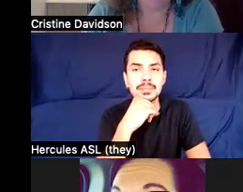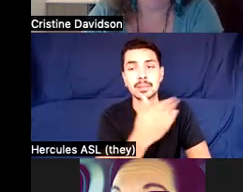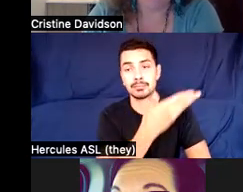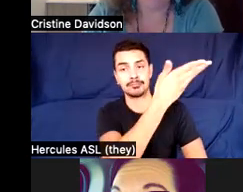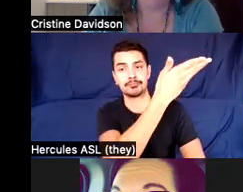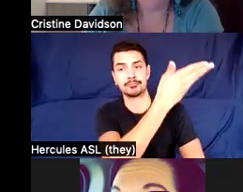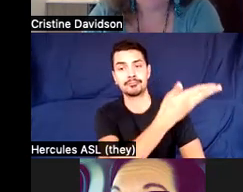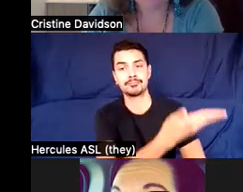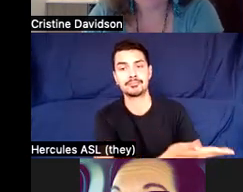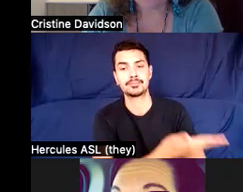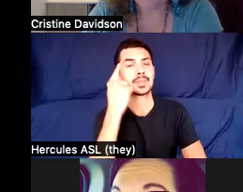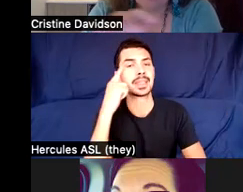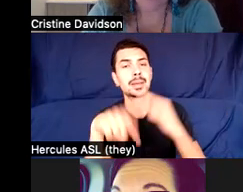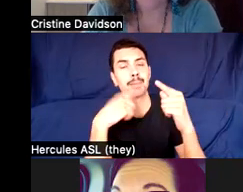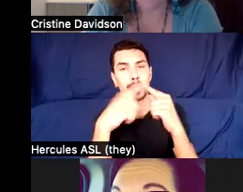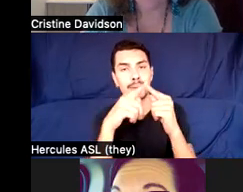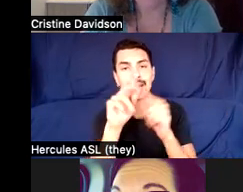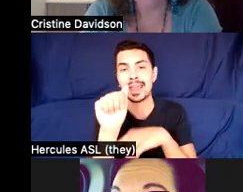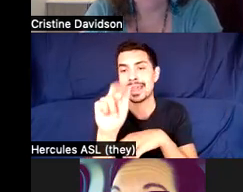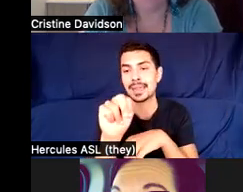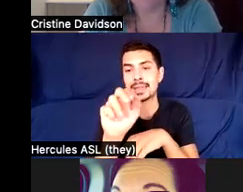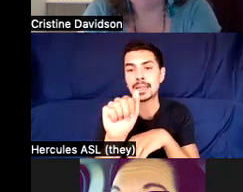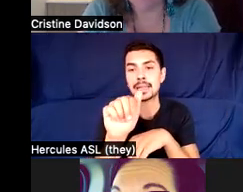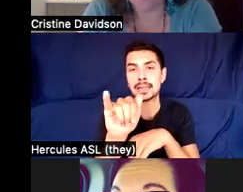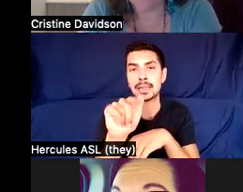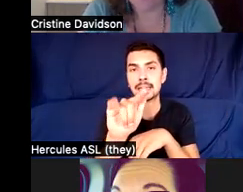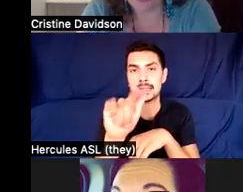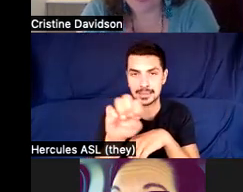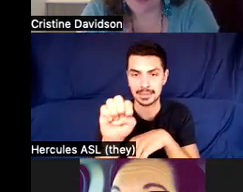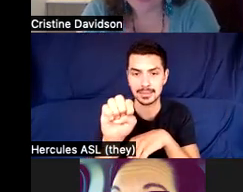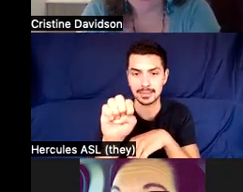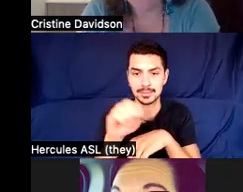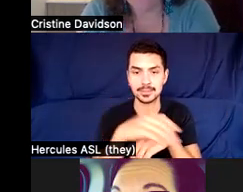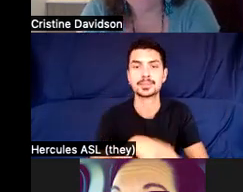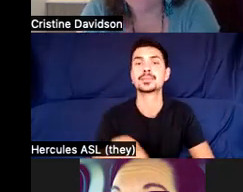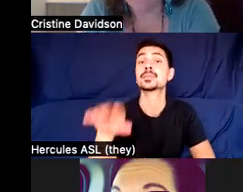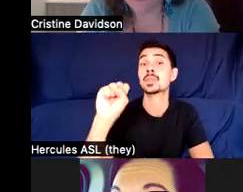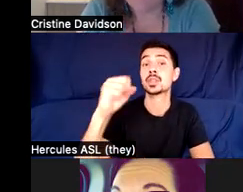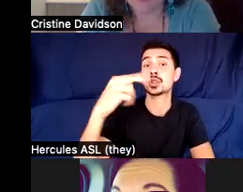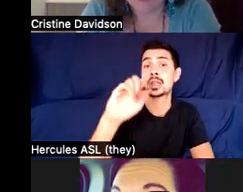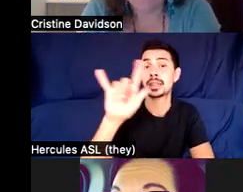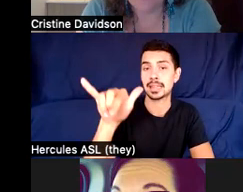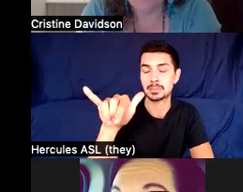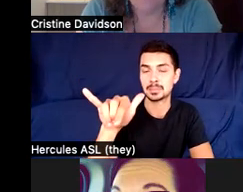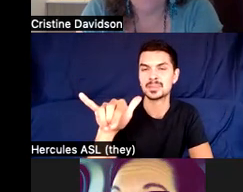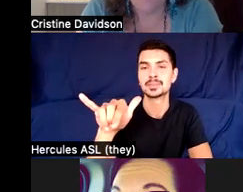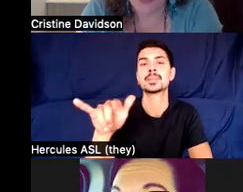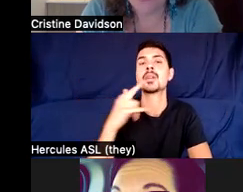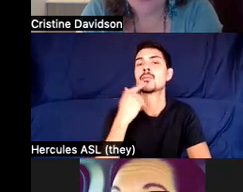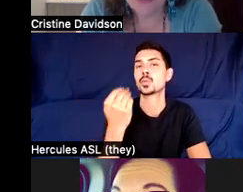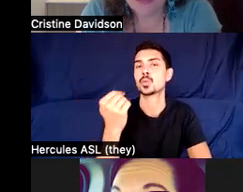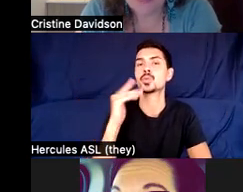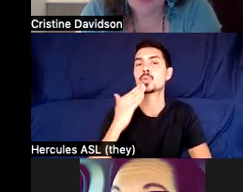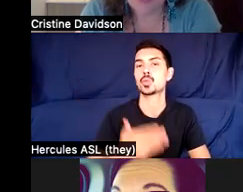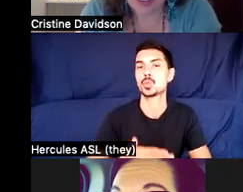a situation. Shelley is bringing her 14-year-old daughter, Maddie, in to talk with an advocate. So